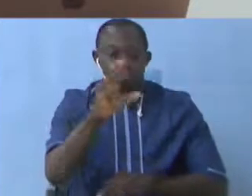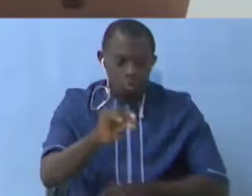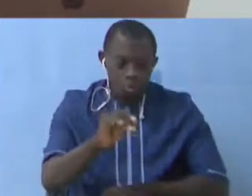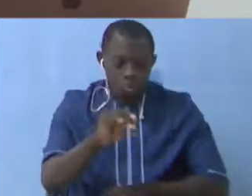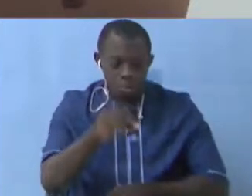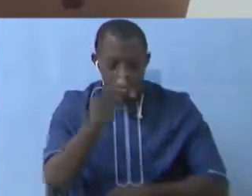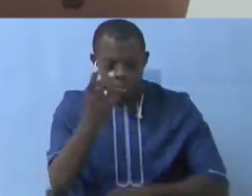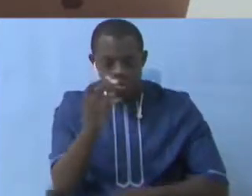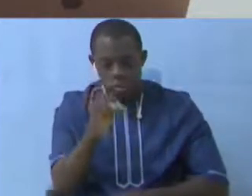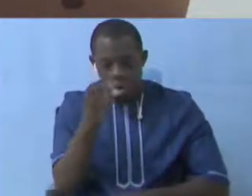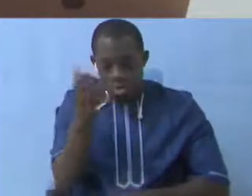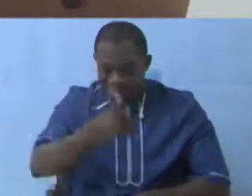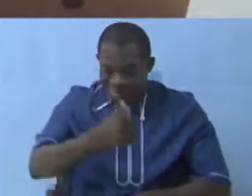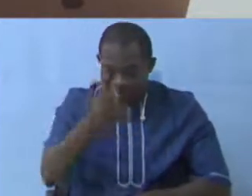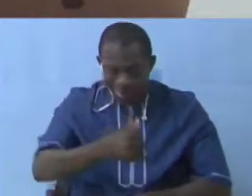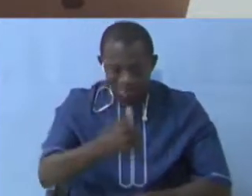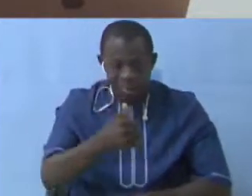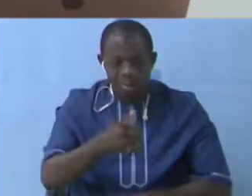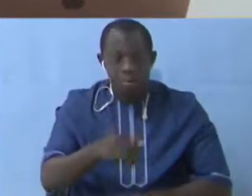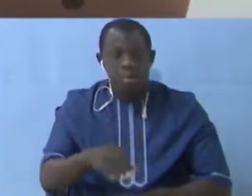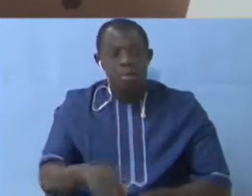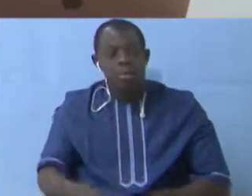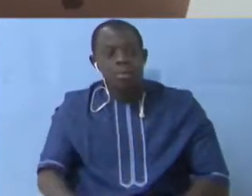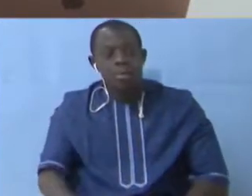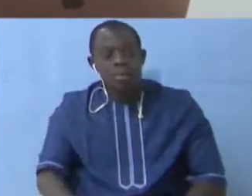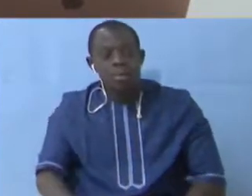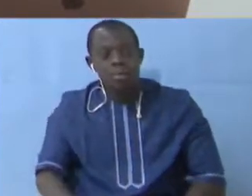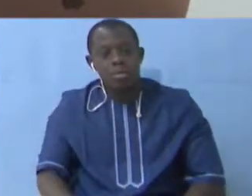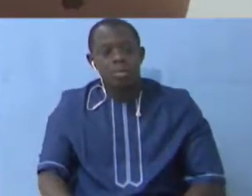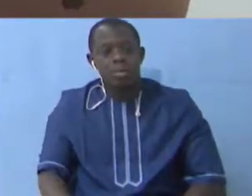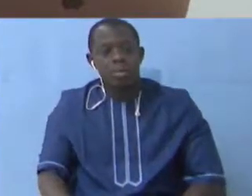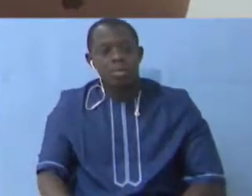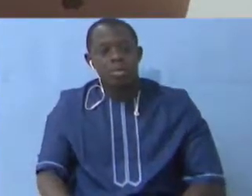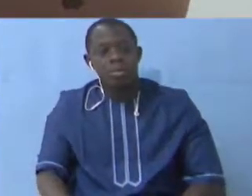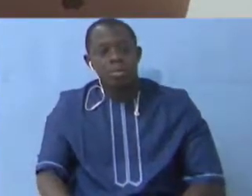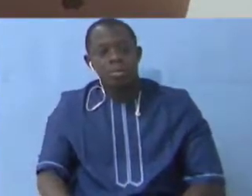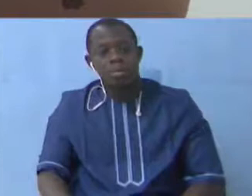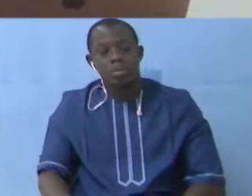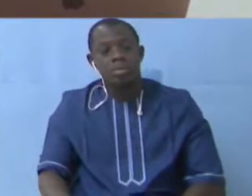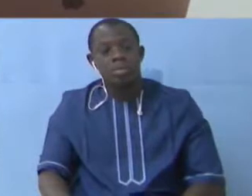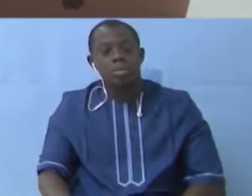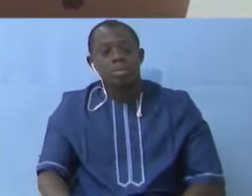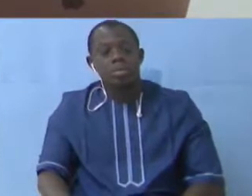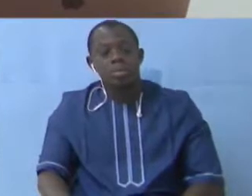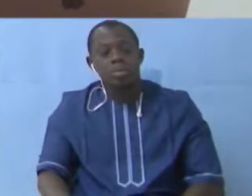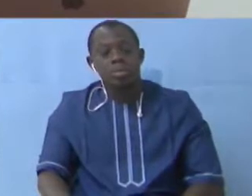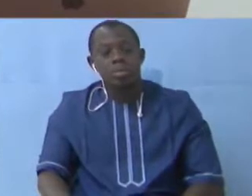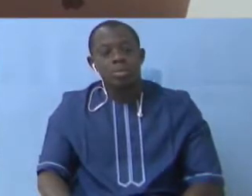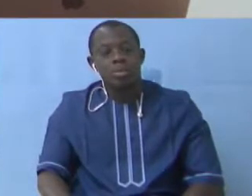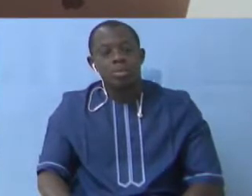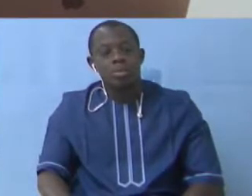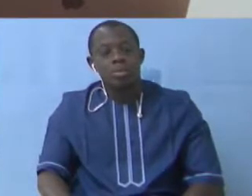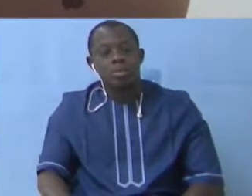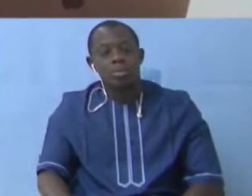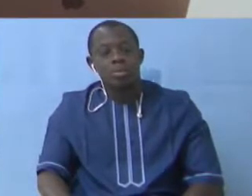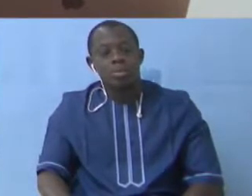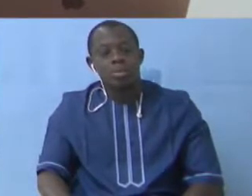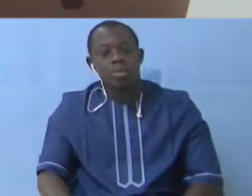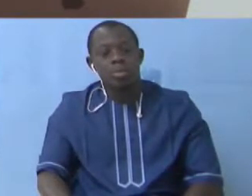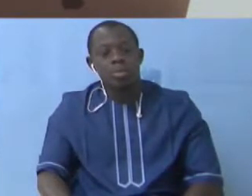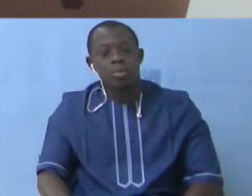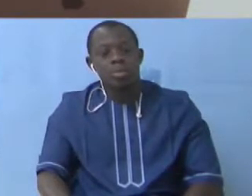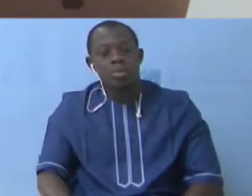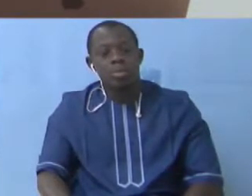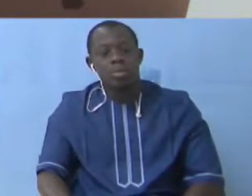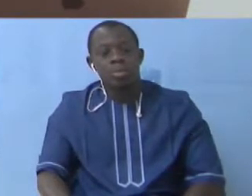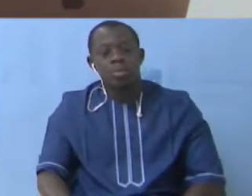yëgoon jamono oote bi amoon 2016. If I may, before I get to the election, to talk about some of